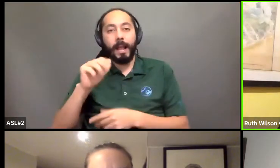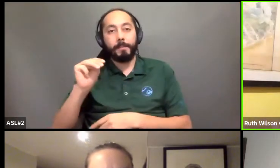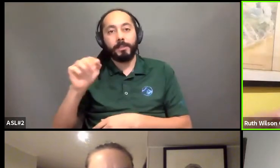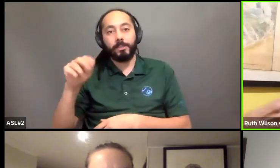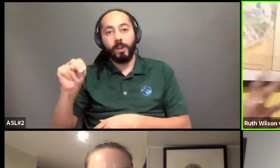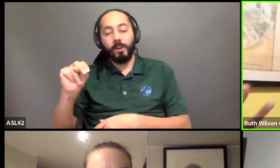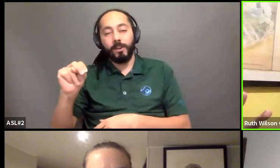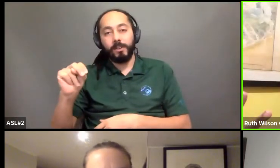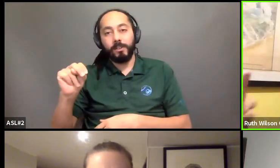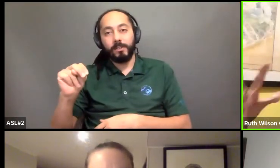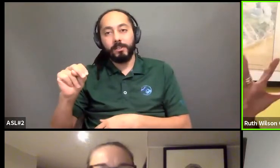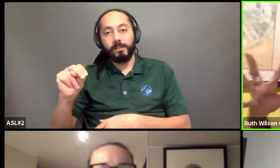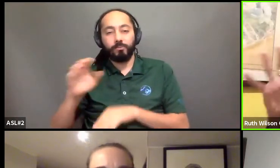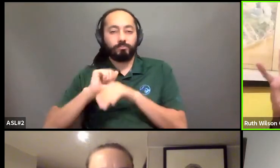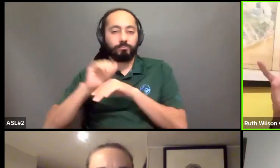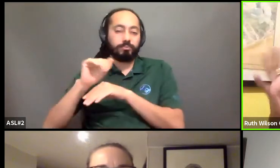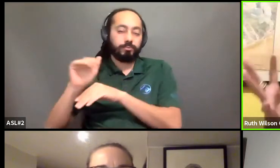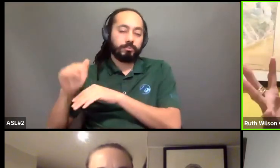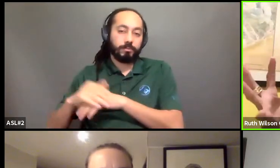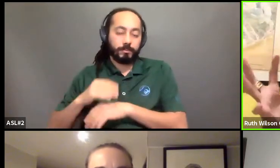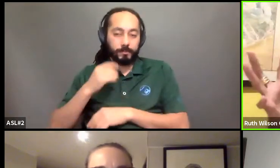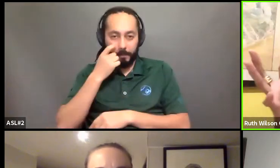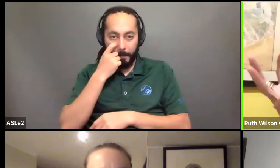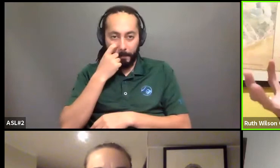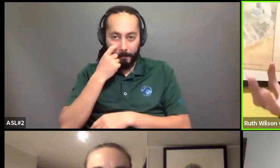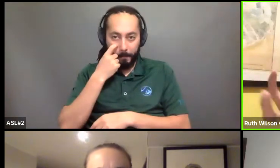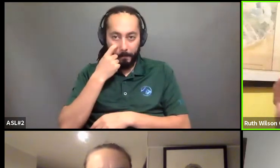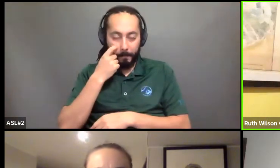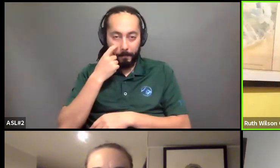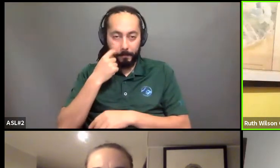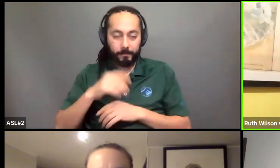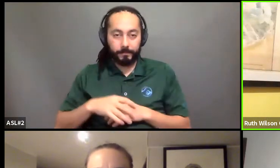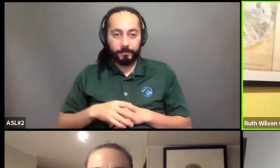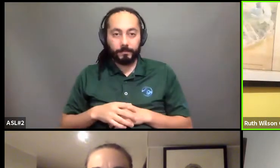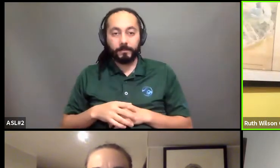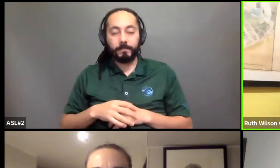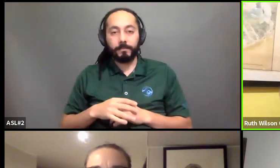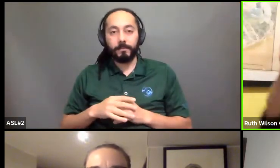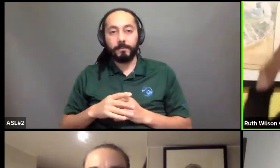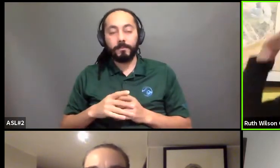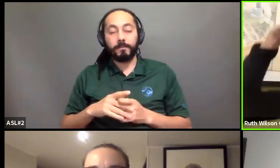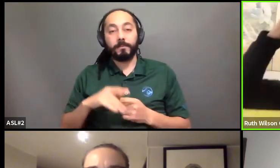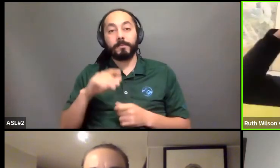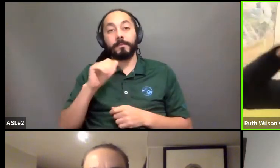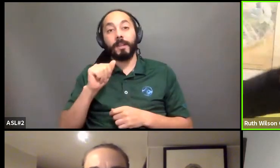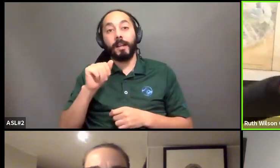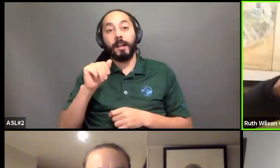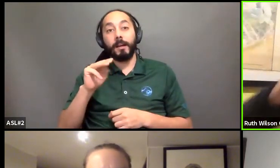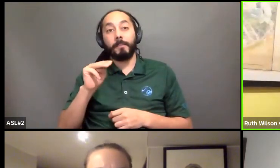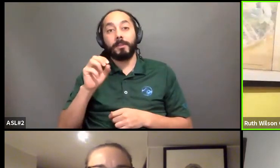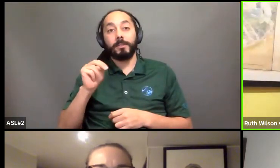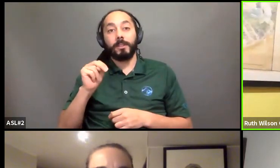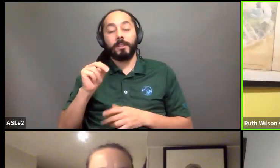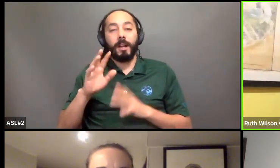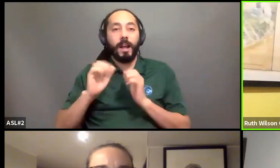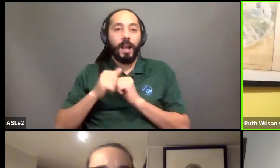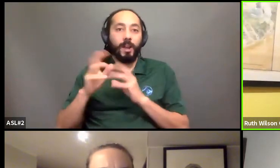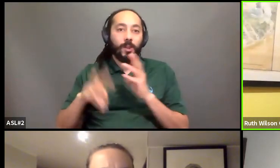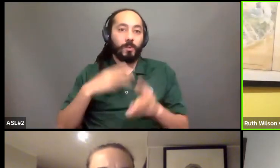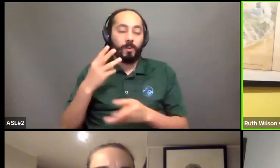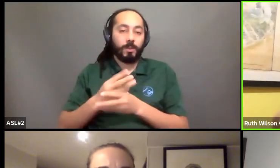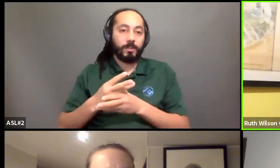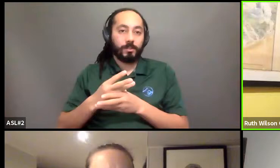forth. So you get the picture that Amazon is one of the ways that the world is knit together. COVID is a way that the world is knit